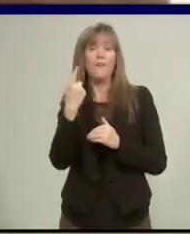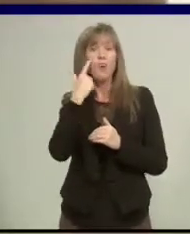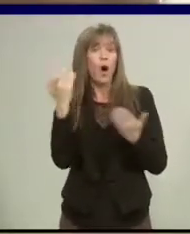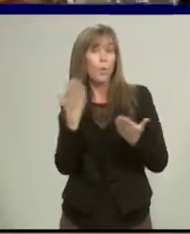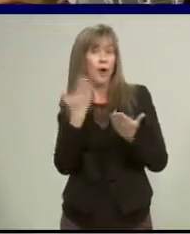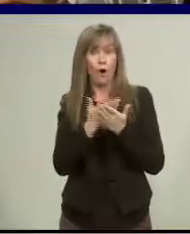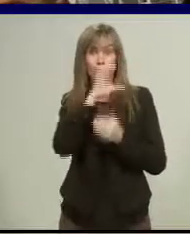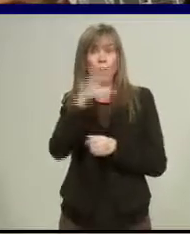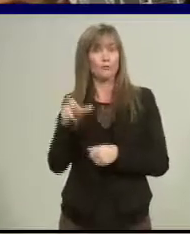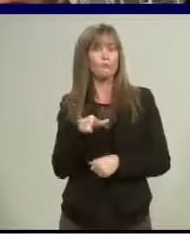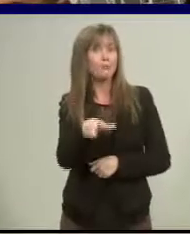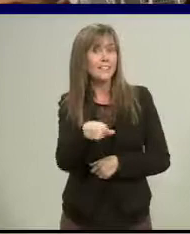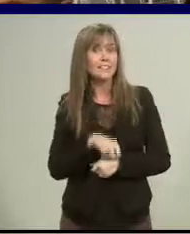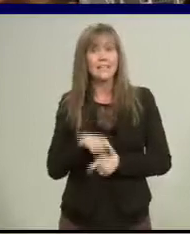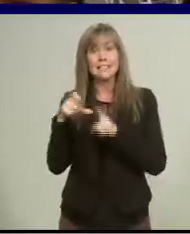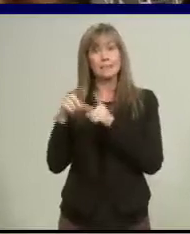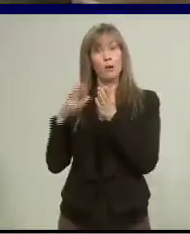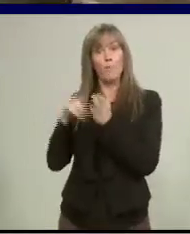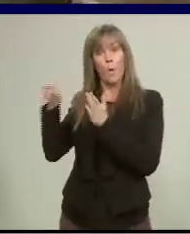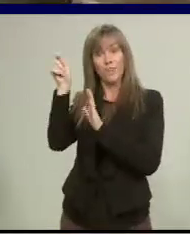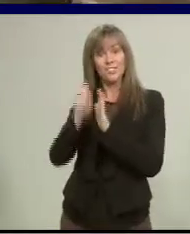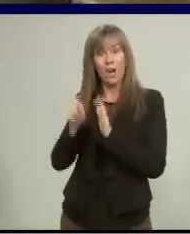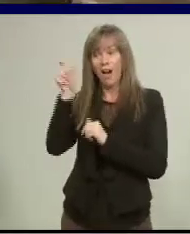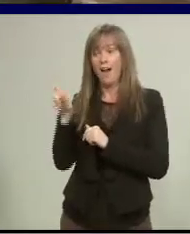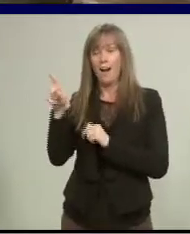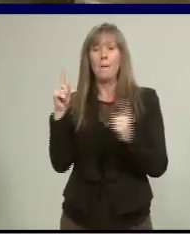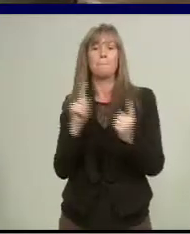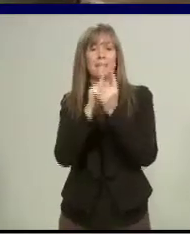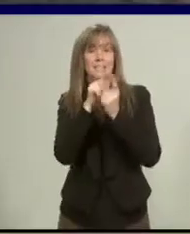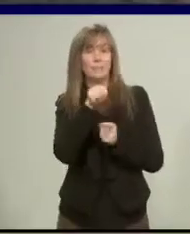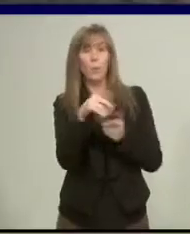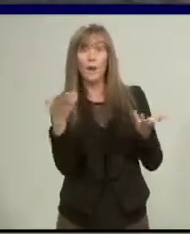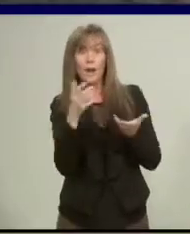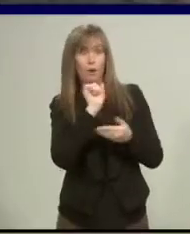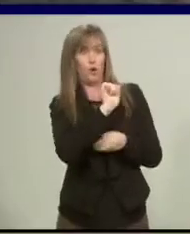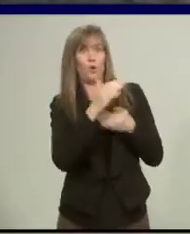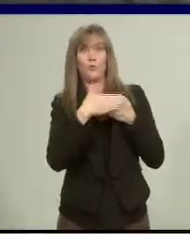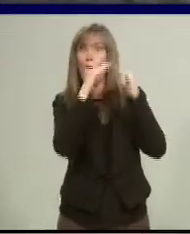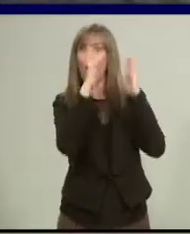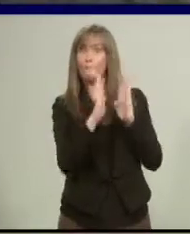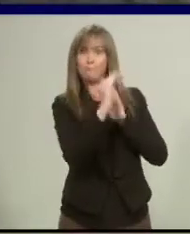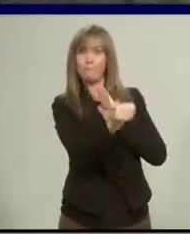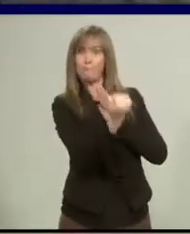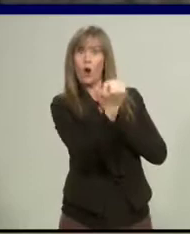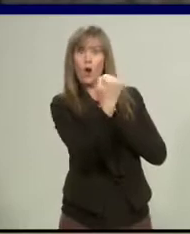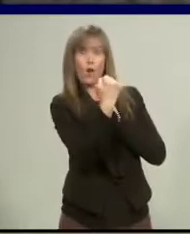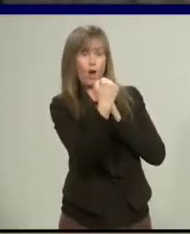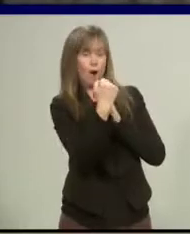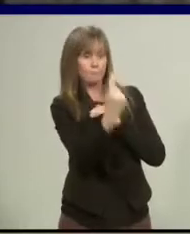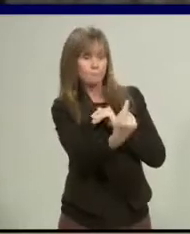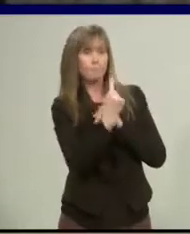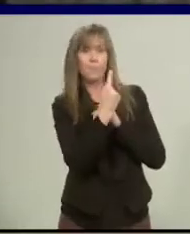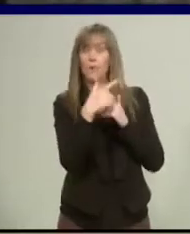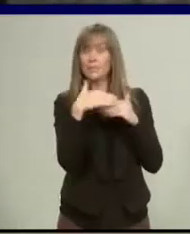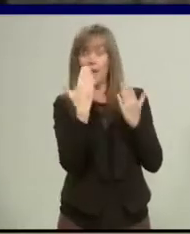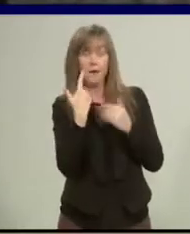Christchurch. Knitwear designer Deborah Moore met Mr. May on her doorstep. I had this knock at the door one day and went to answer